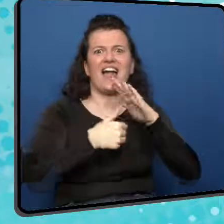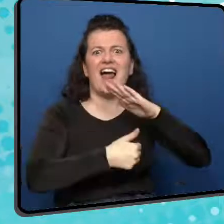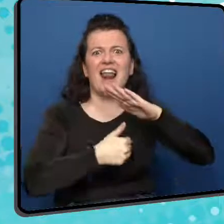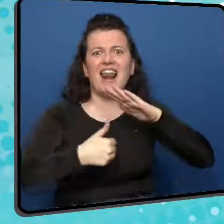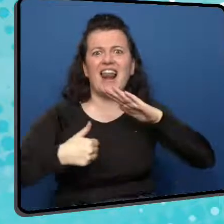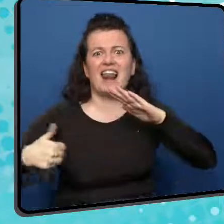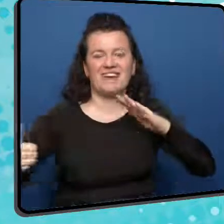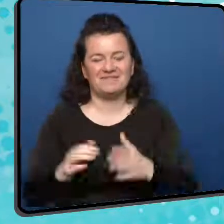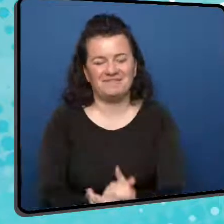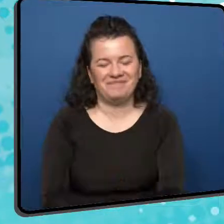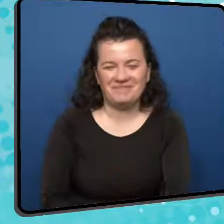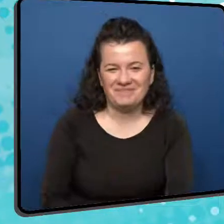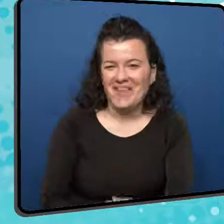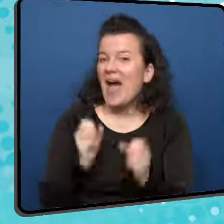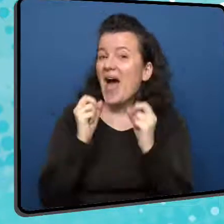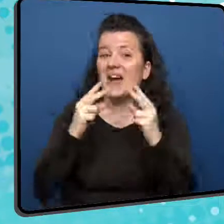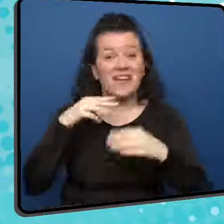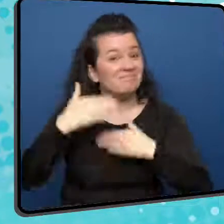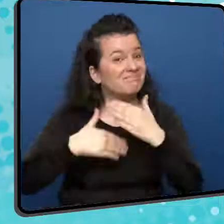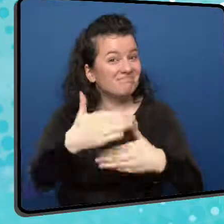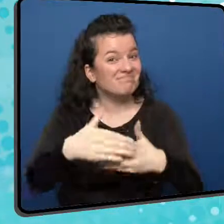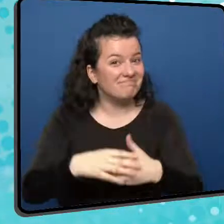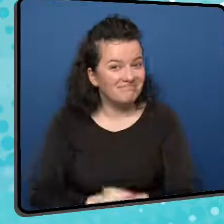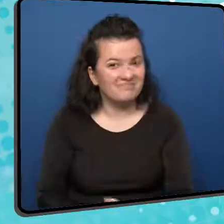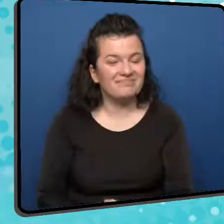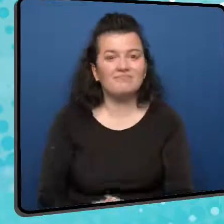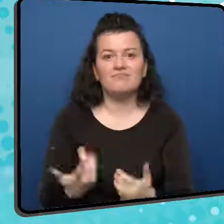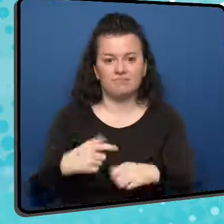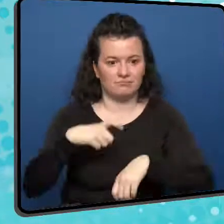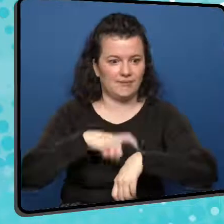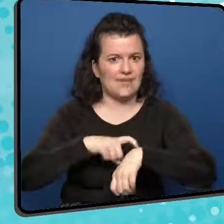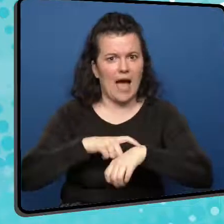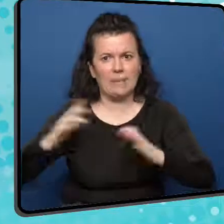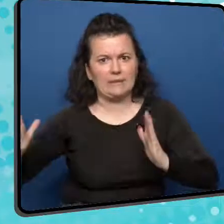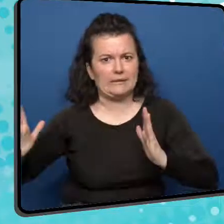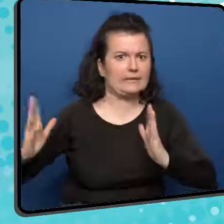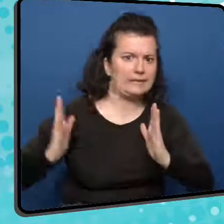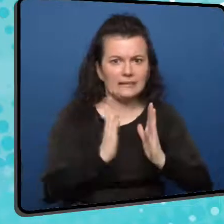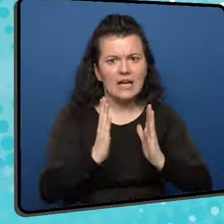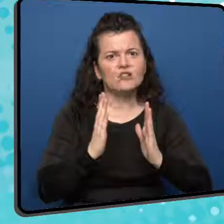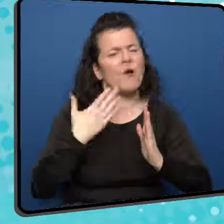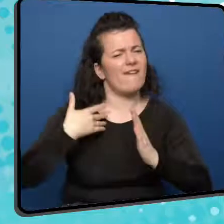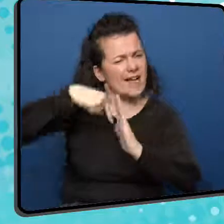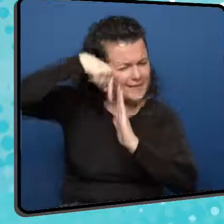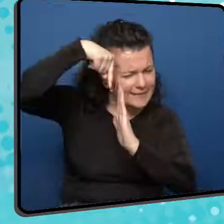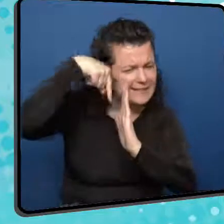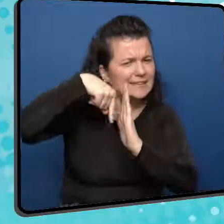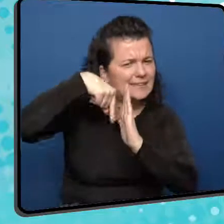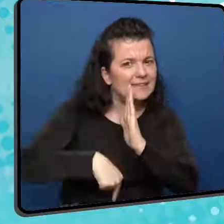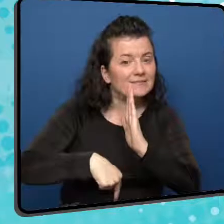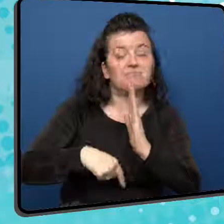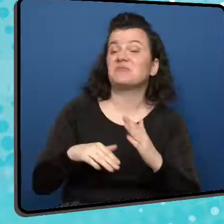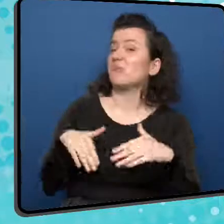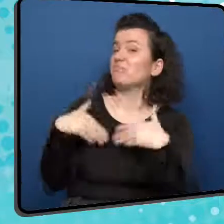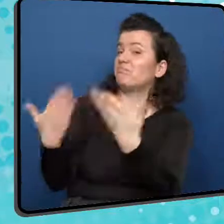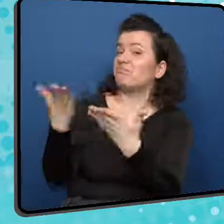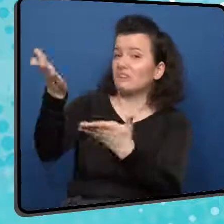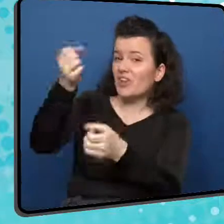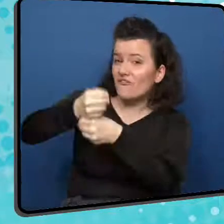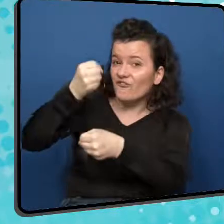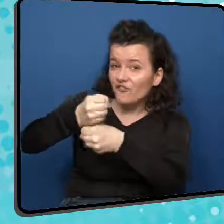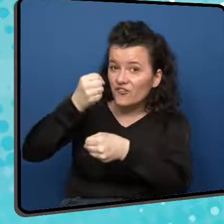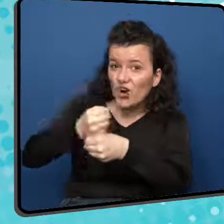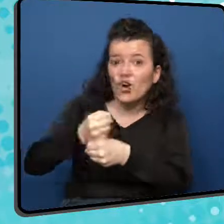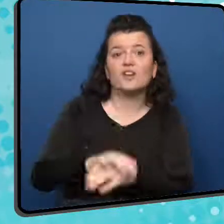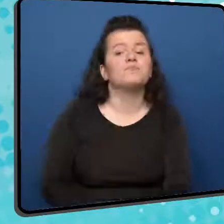Cool. Well, let's get started because we don't have that long, but we want to make sure we completely dive into what you do and who you are, Terry. So